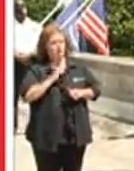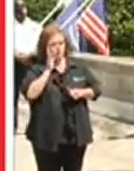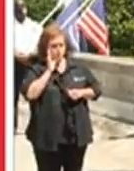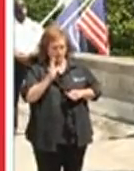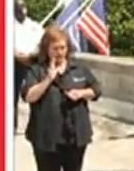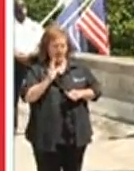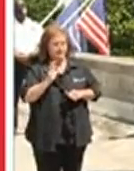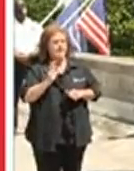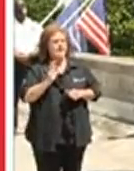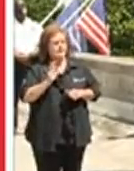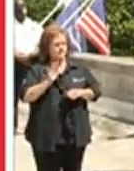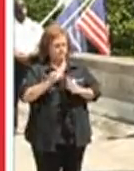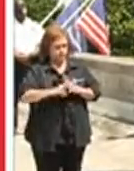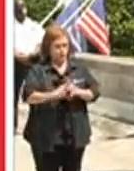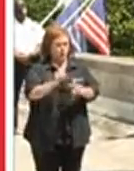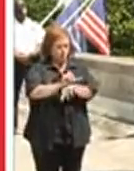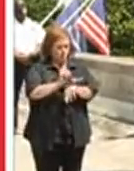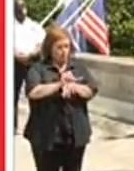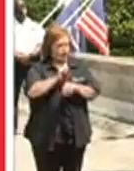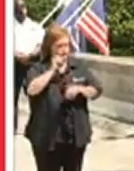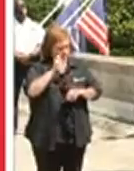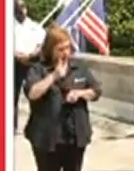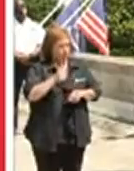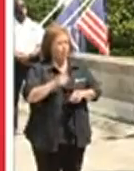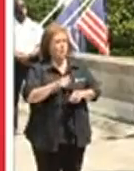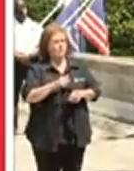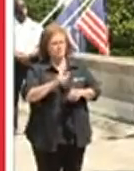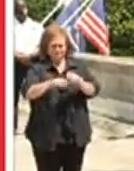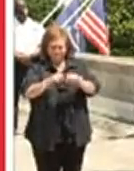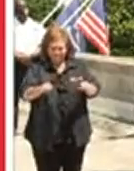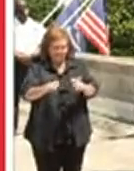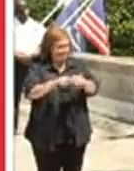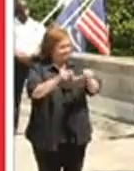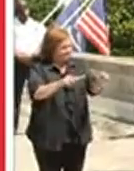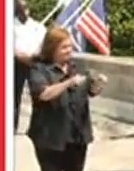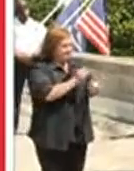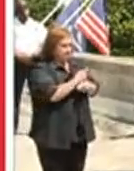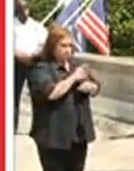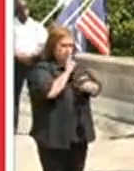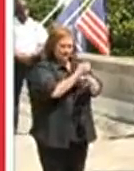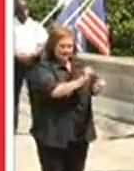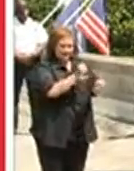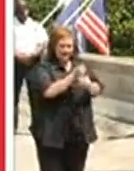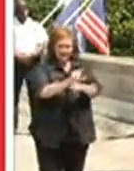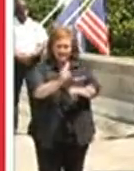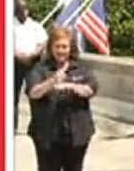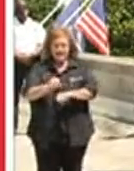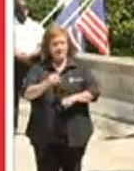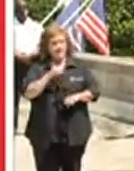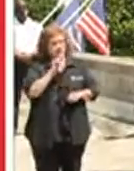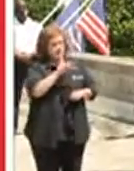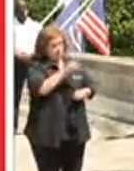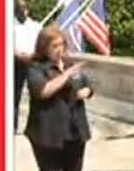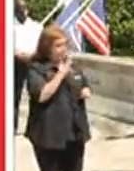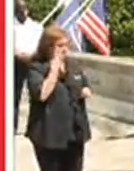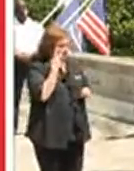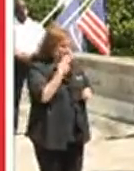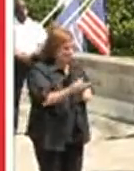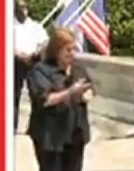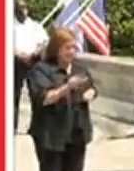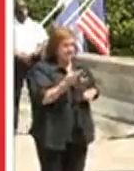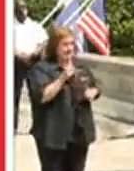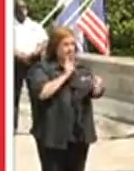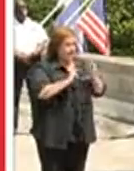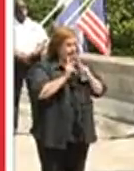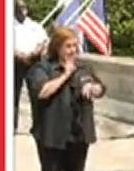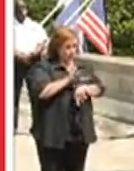going to be securing down all of those job sites. As you drive around, if you are driving around, please look out for people working on the